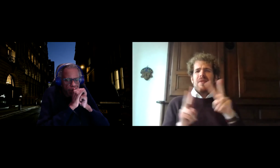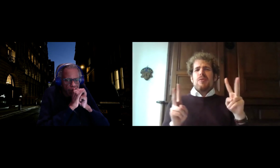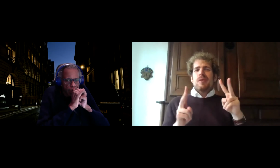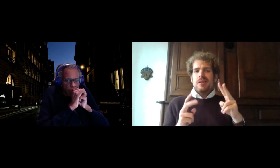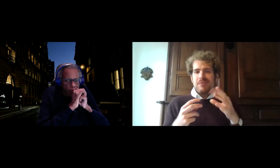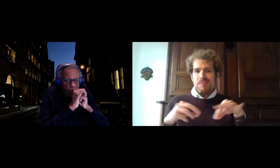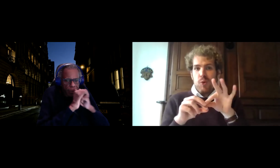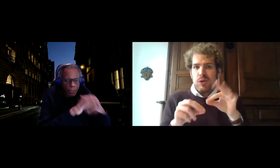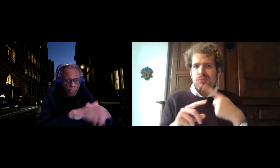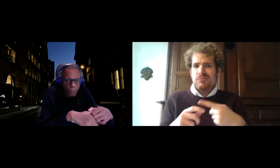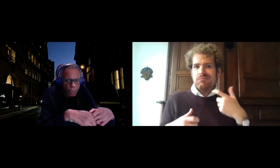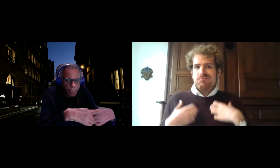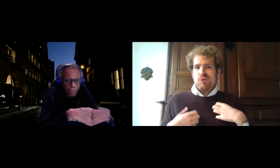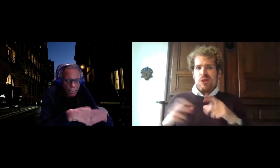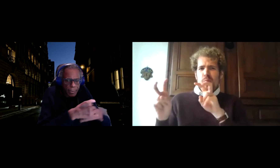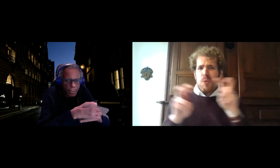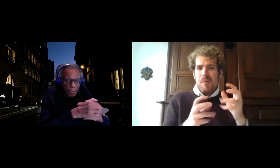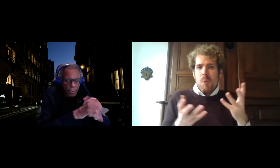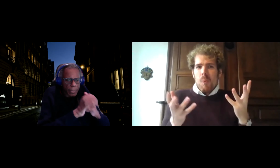So my final thoughts,